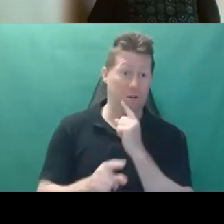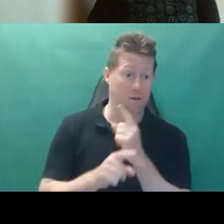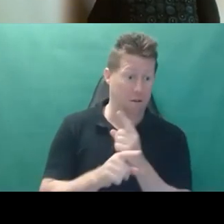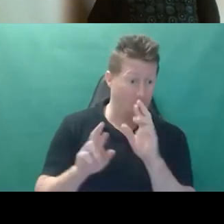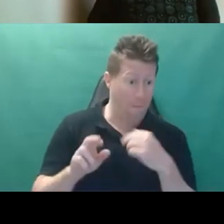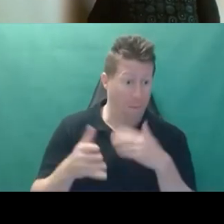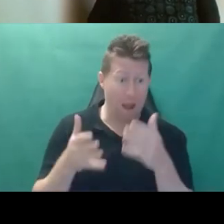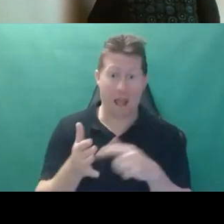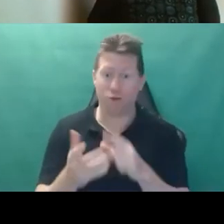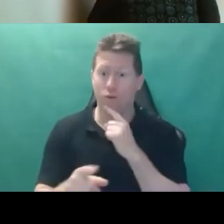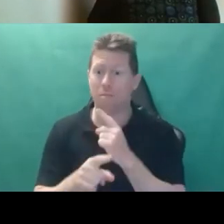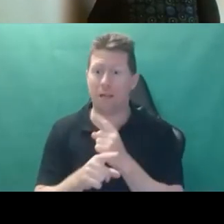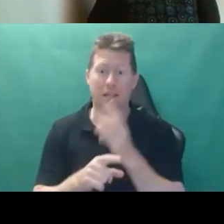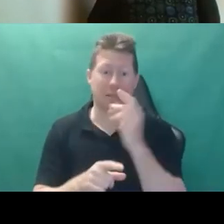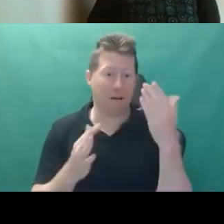think.